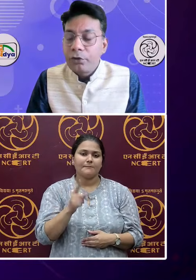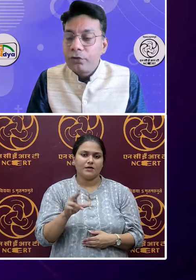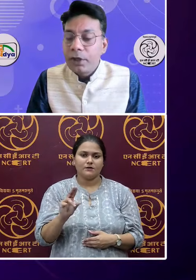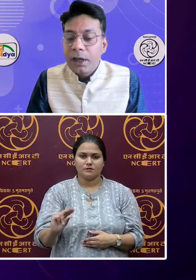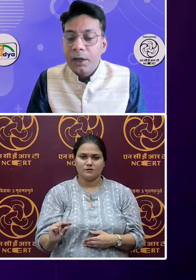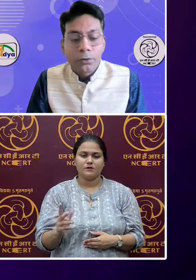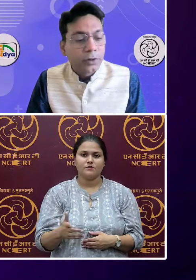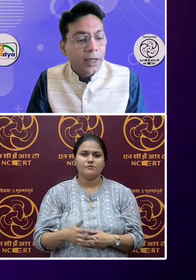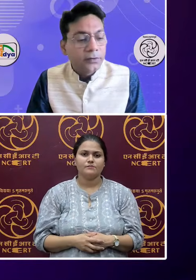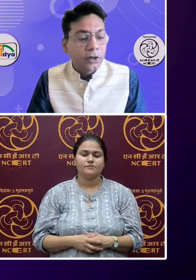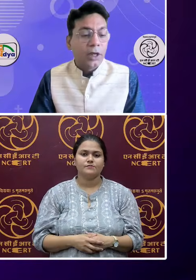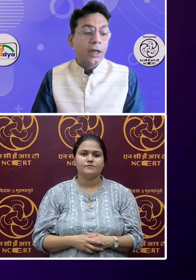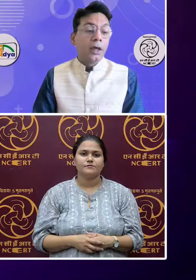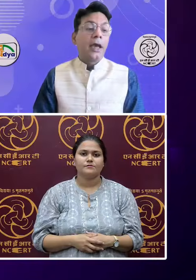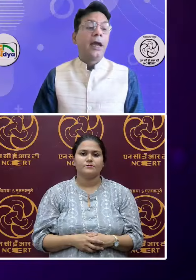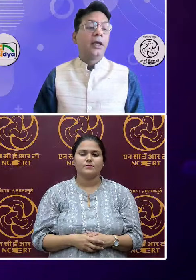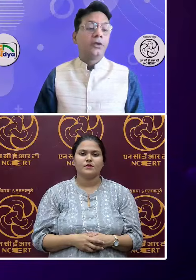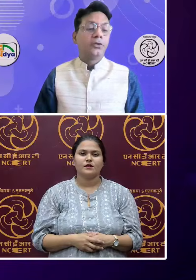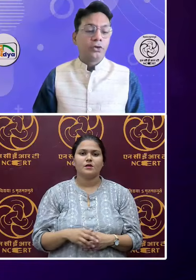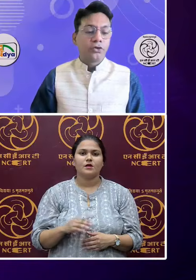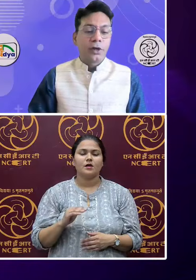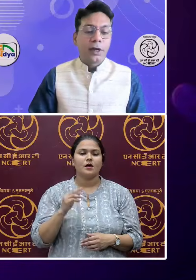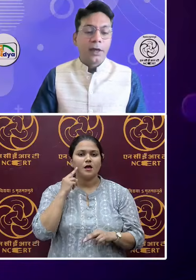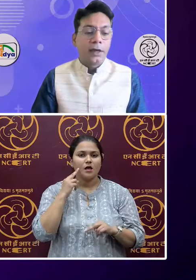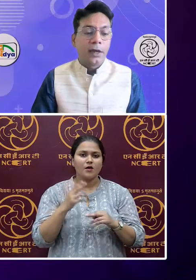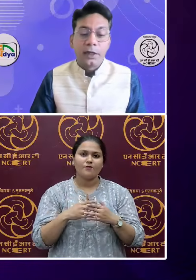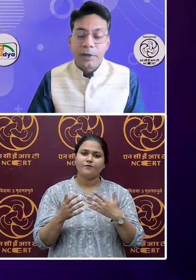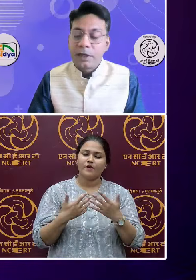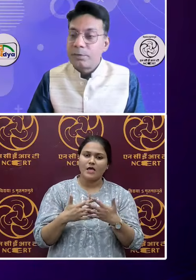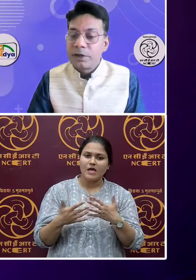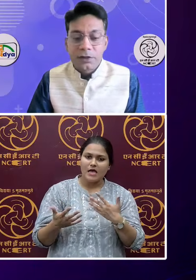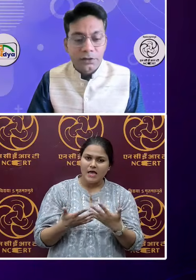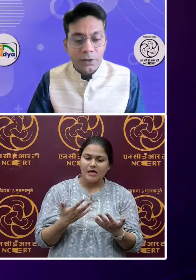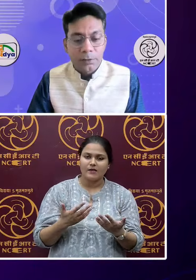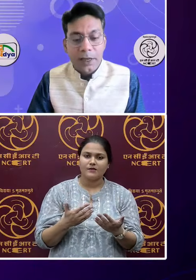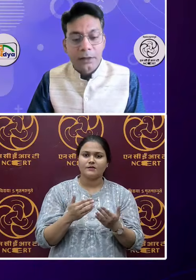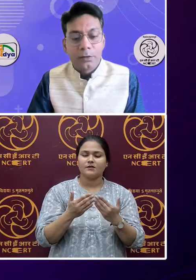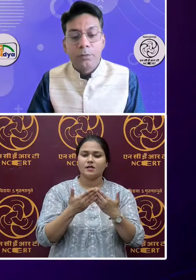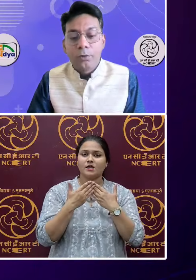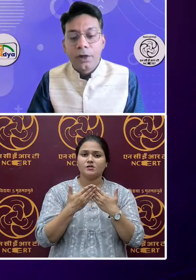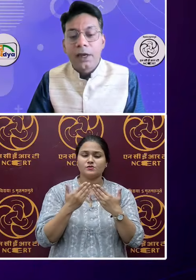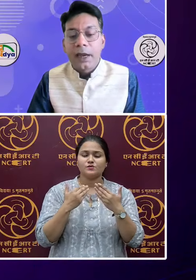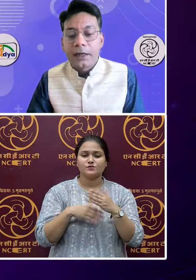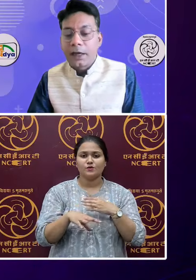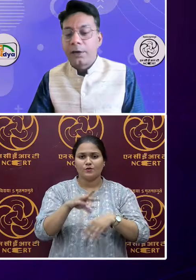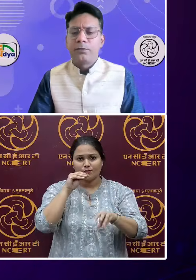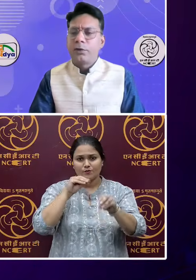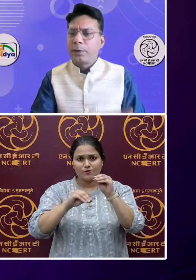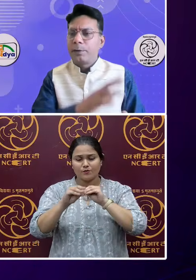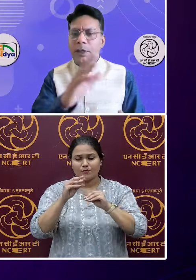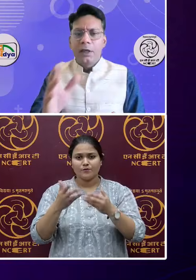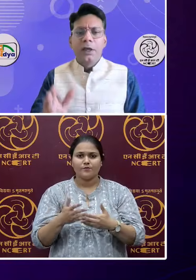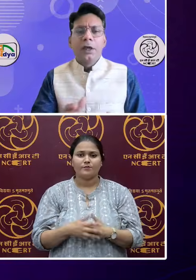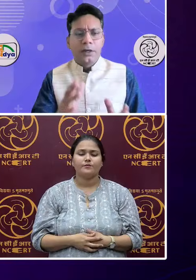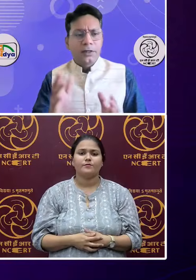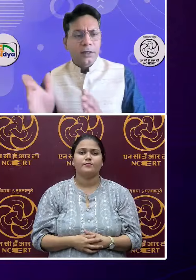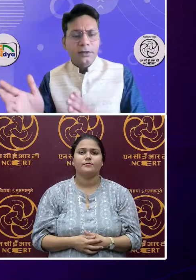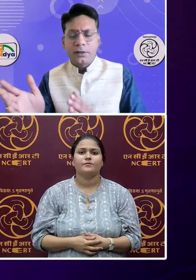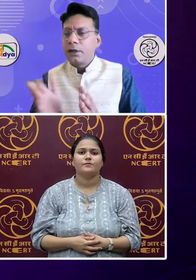like Coursera, Udacity, and institutional learning management system like Moodle and Canva. We will